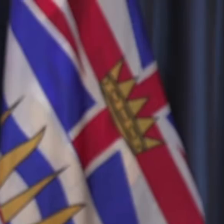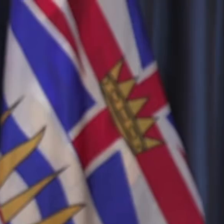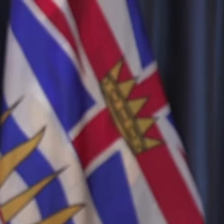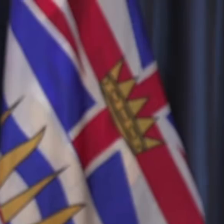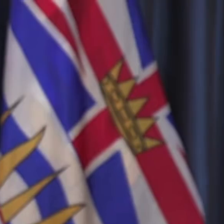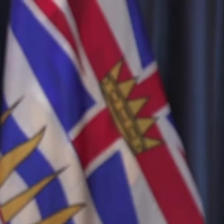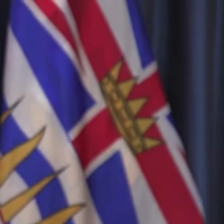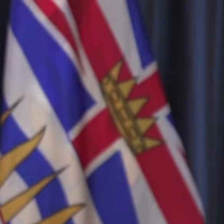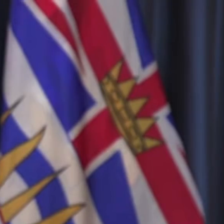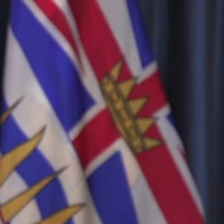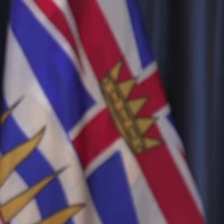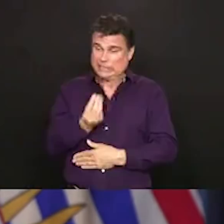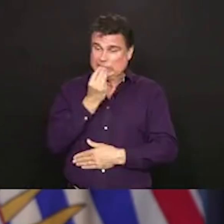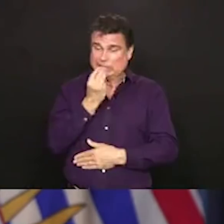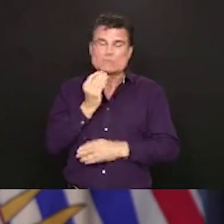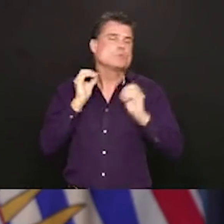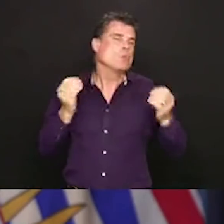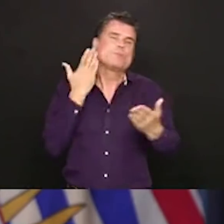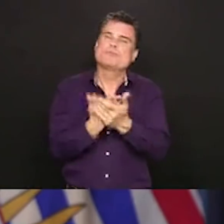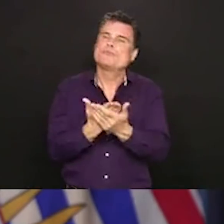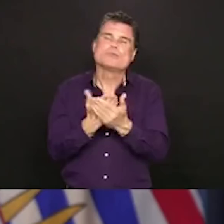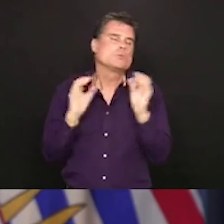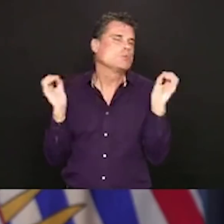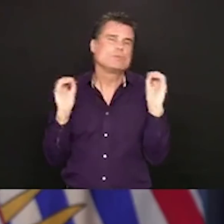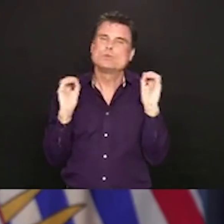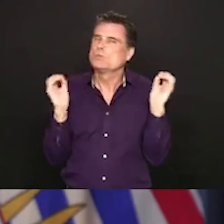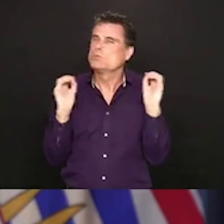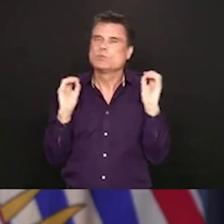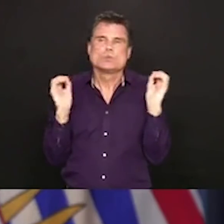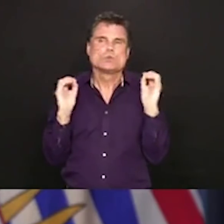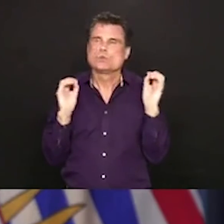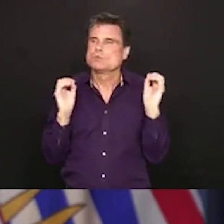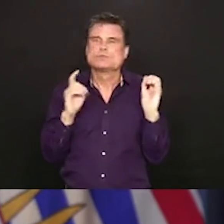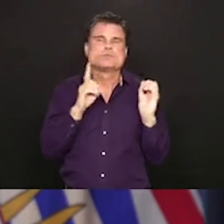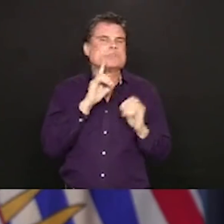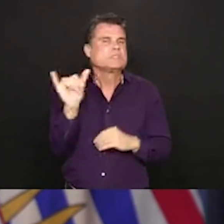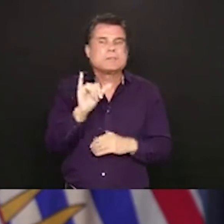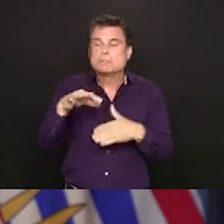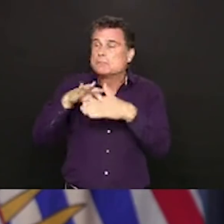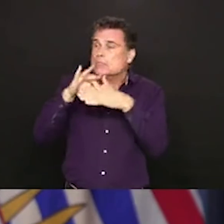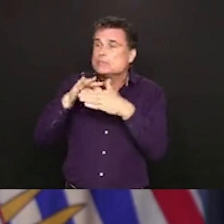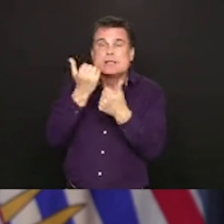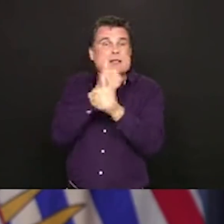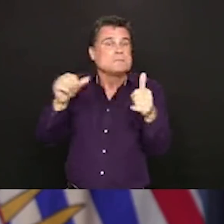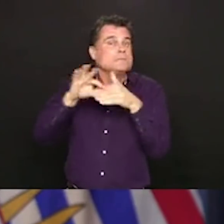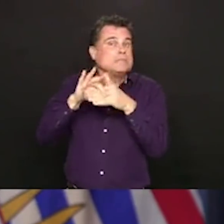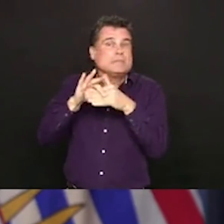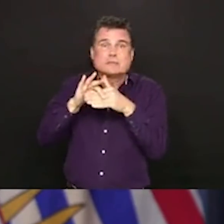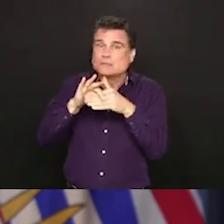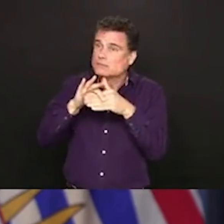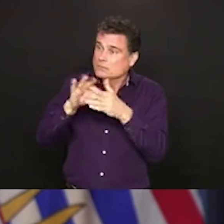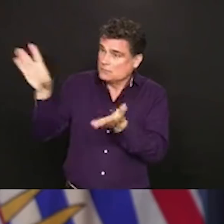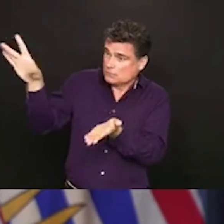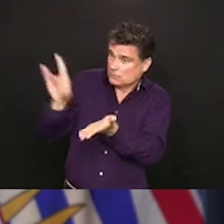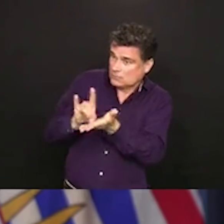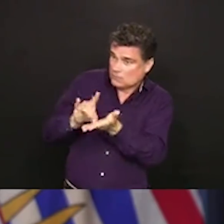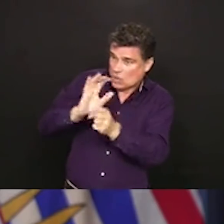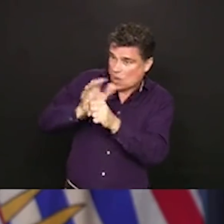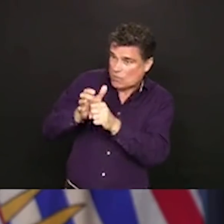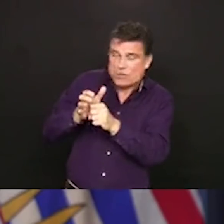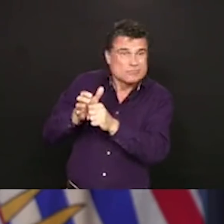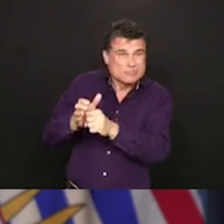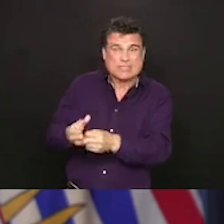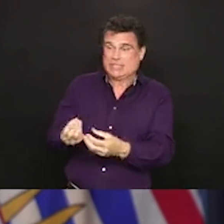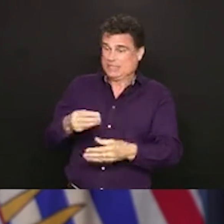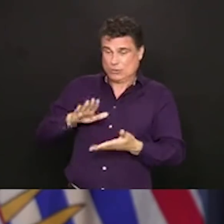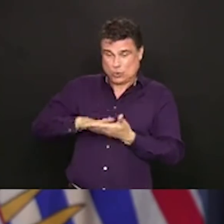Salmonella and Campylobacter. the other hand we do know that poultry, raw poultry can have other bacteria on